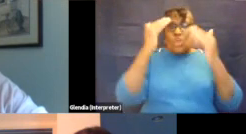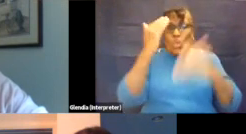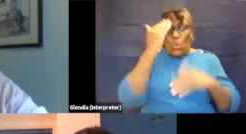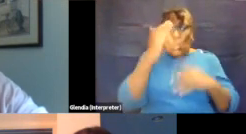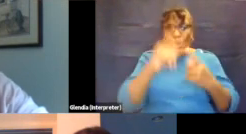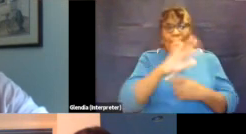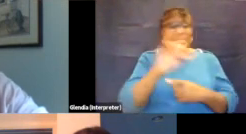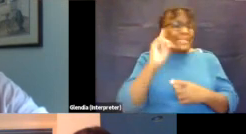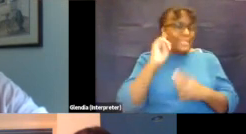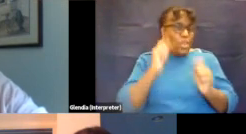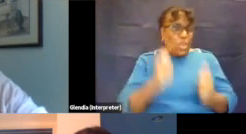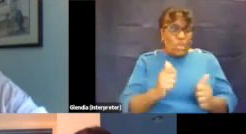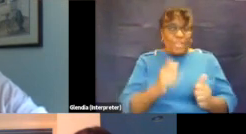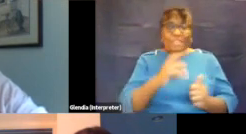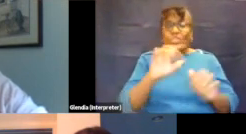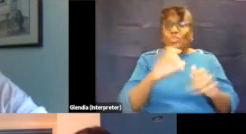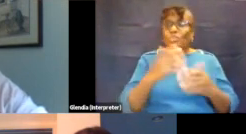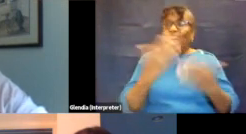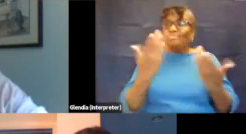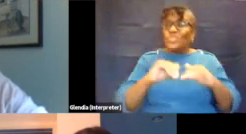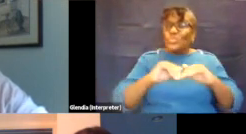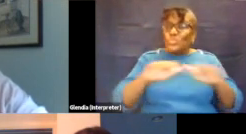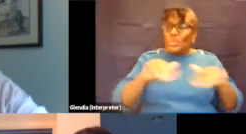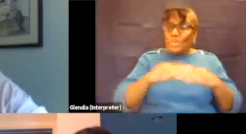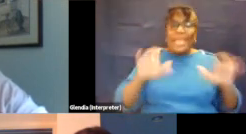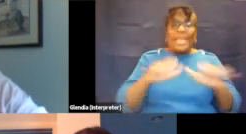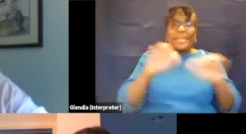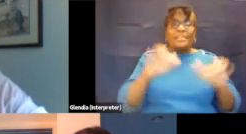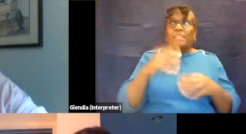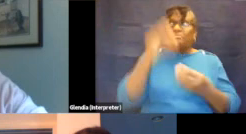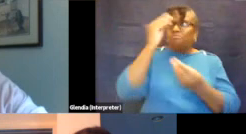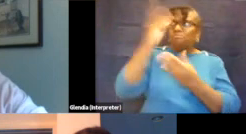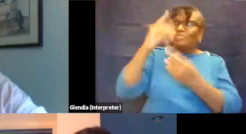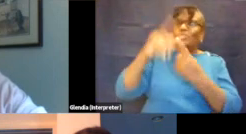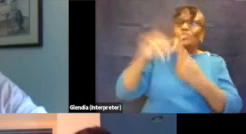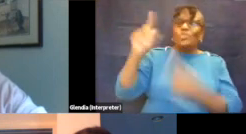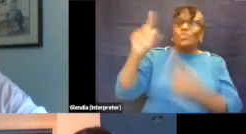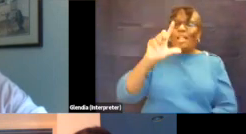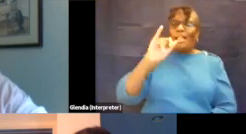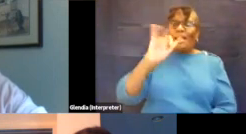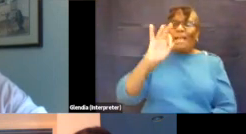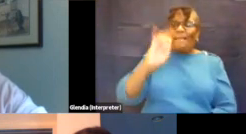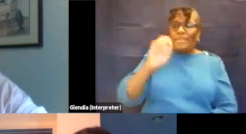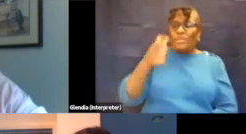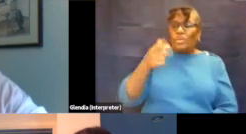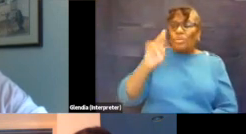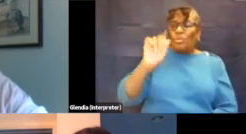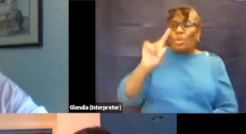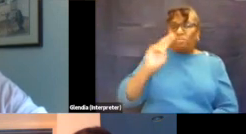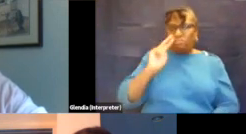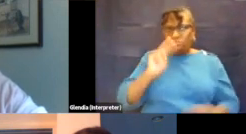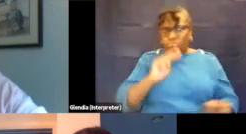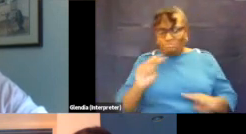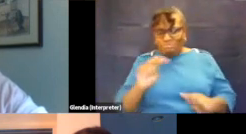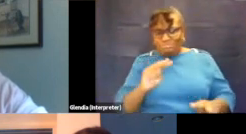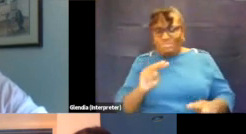loss. So like if they were doing swimming activities, the lifeguards and that, and then to make sure you have a really good visual system in place. But again, these are